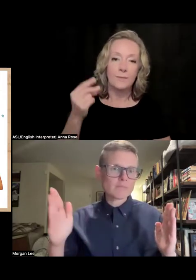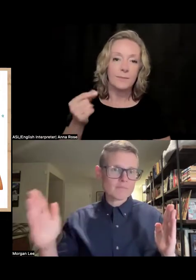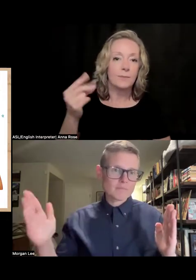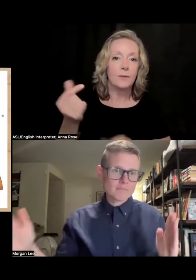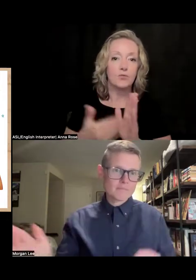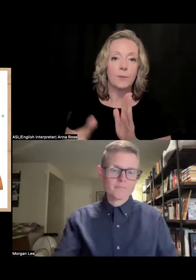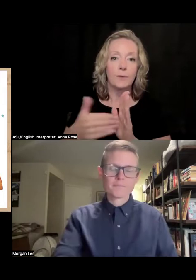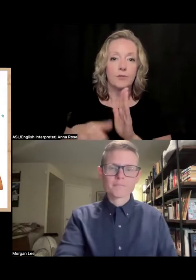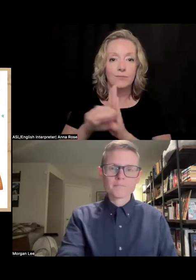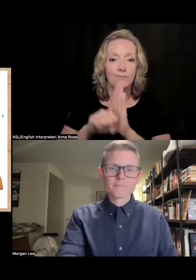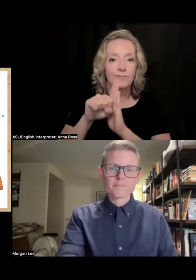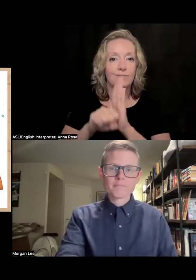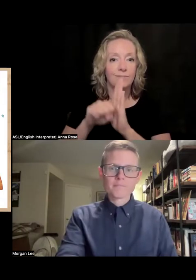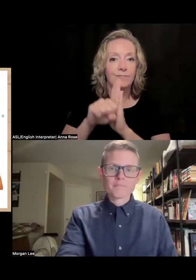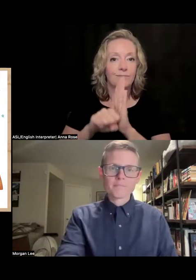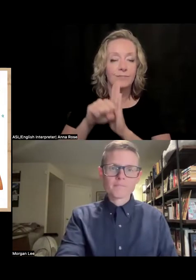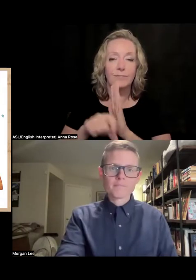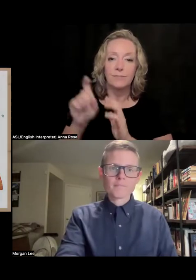repetition.